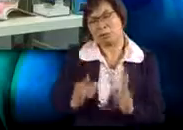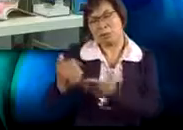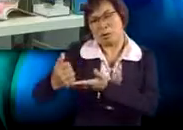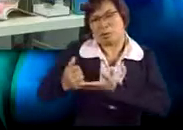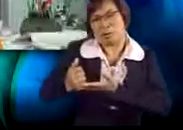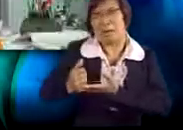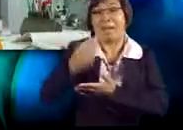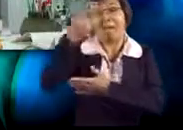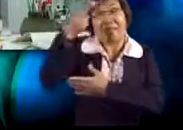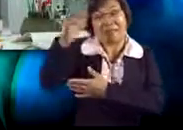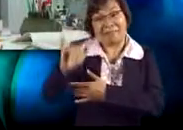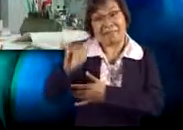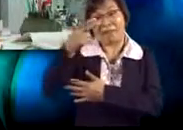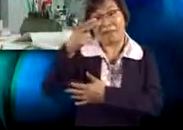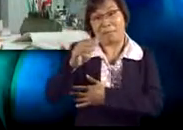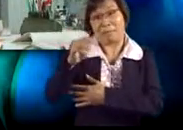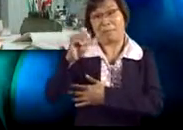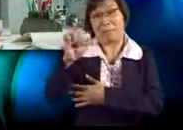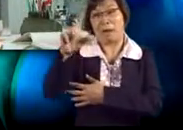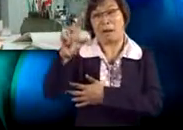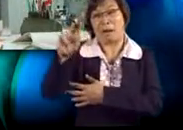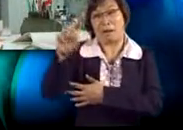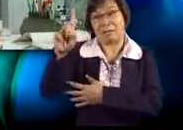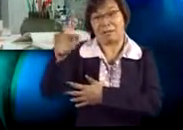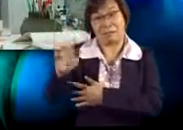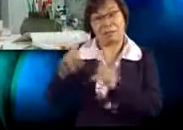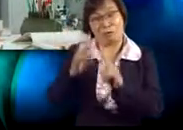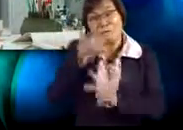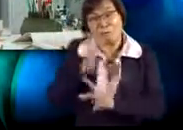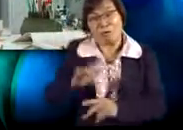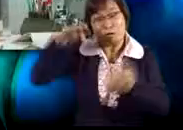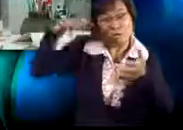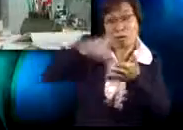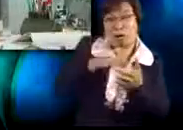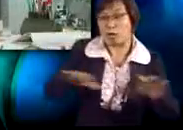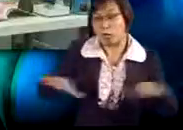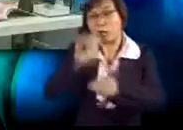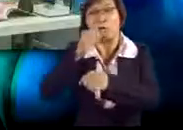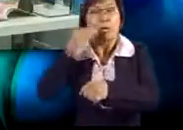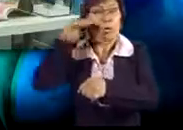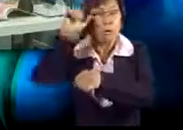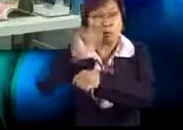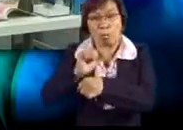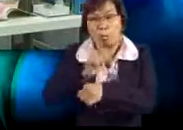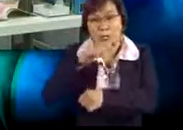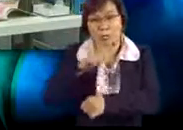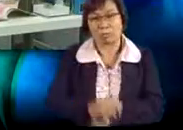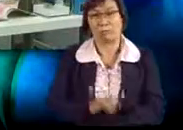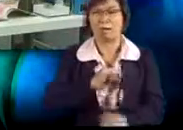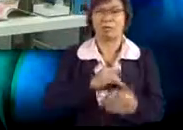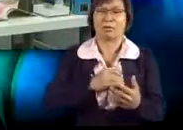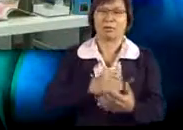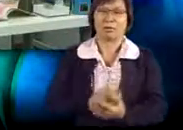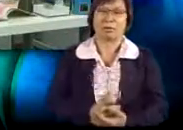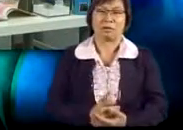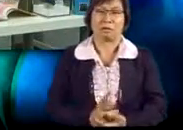Hey, Melody, you're so lucky. You don't have to study or do homework. I wish you